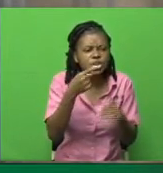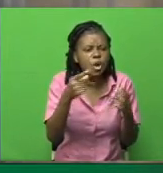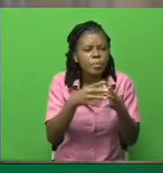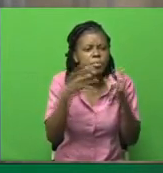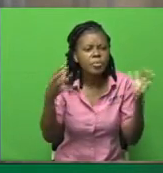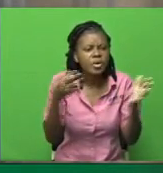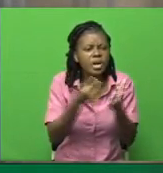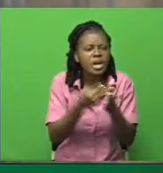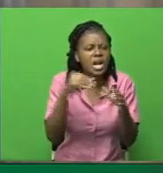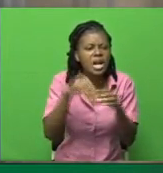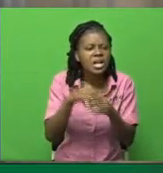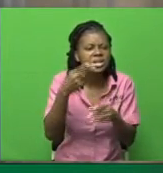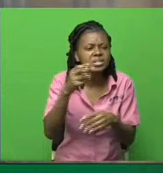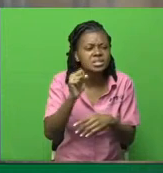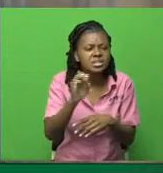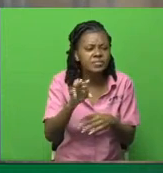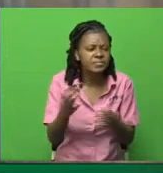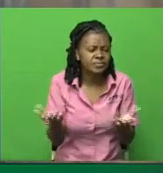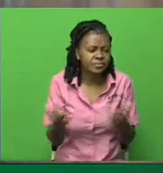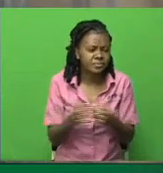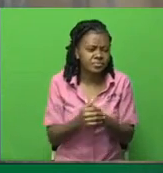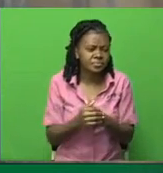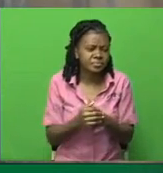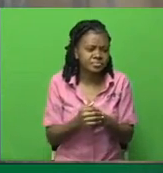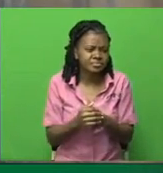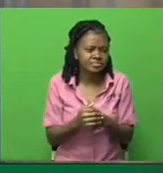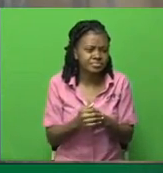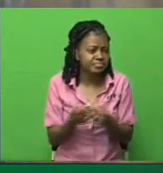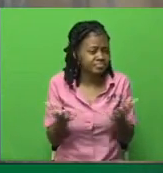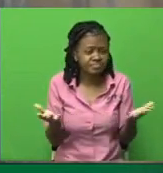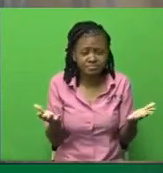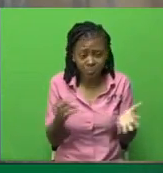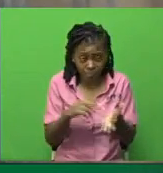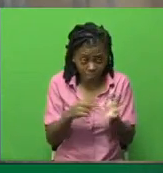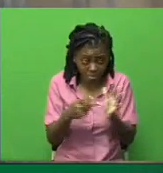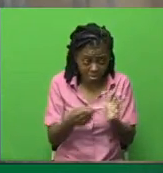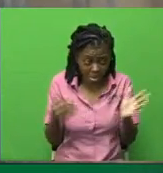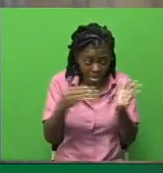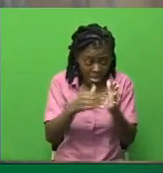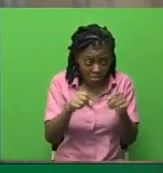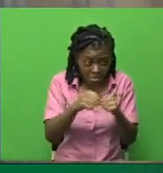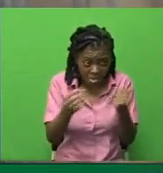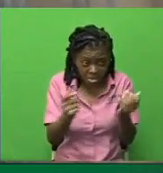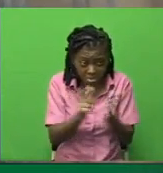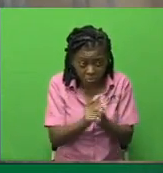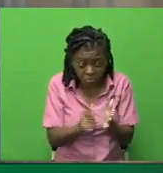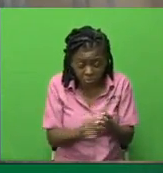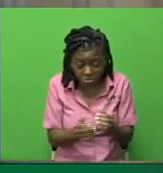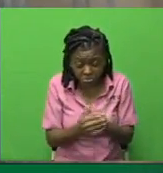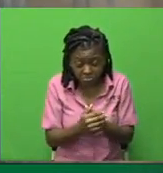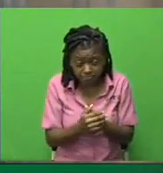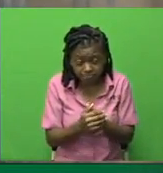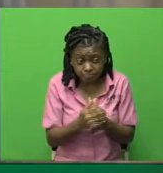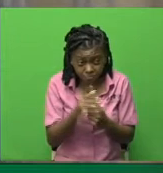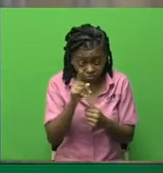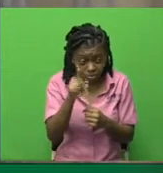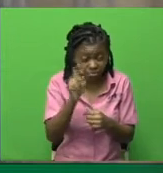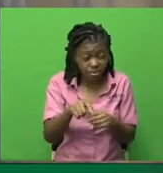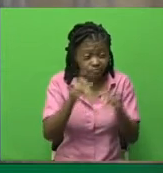value in that hsf so is that another Bridge of the law are you not supposed to lay a report in